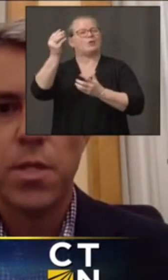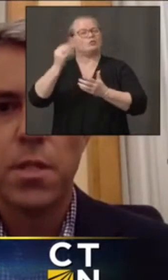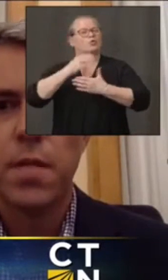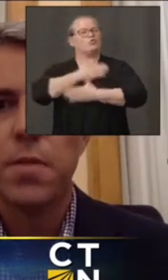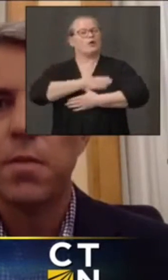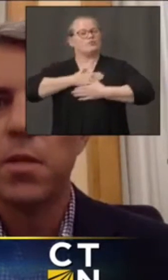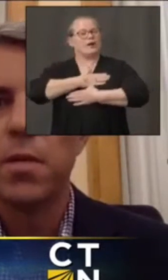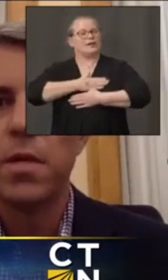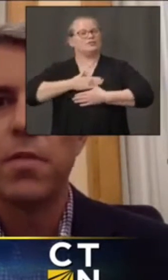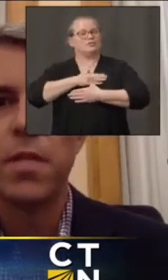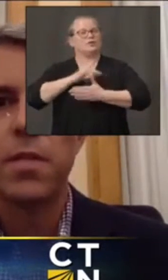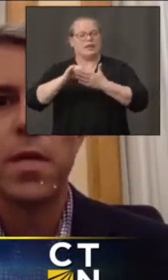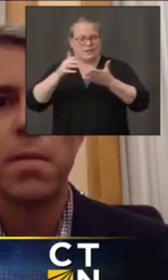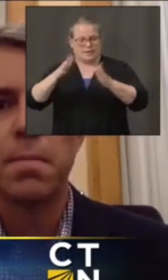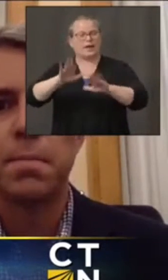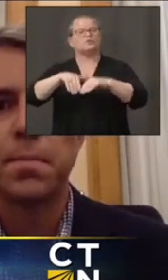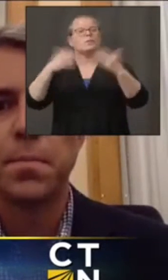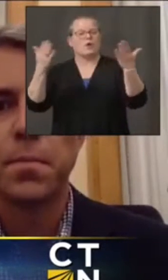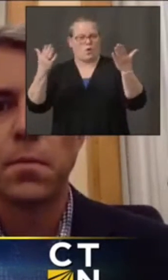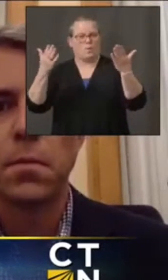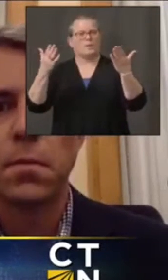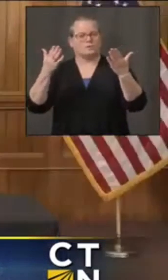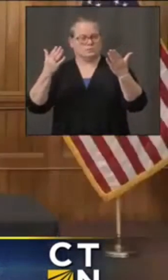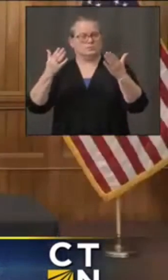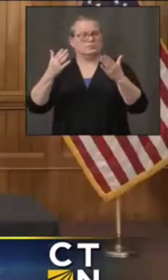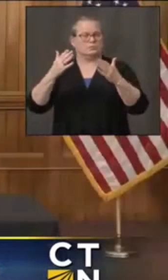which is allowed to be open under Phase 3.